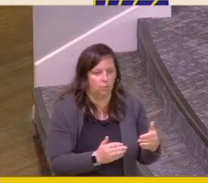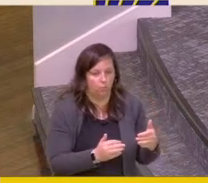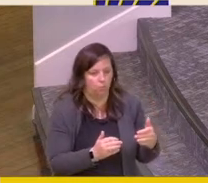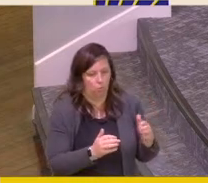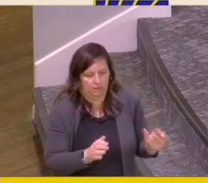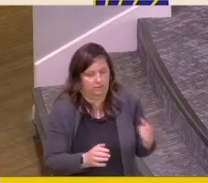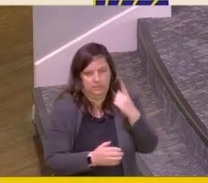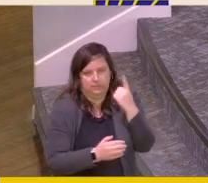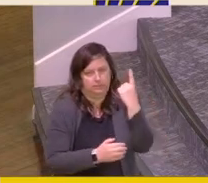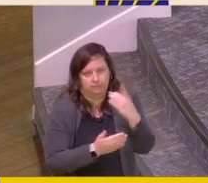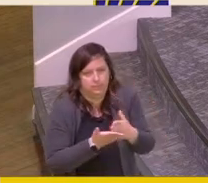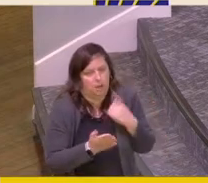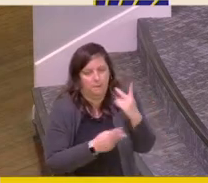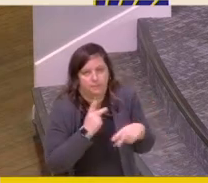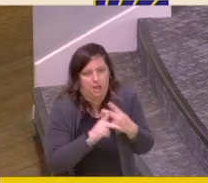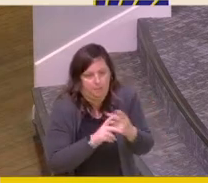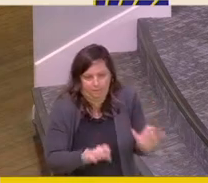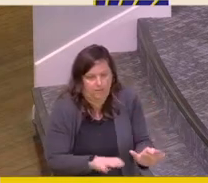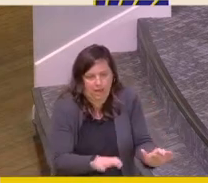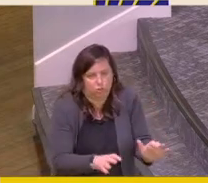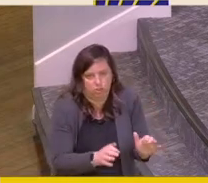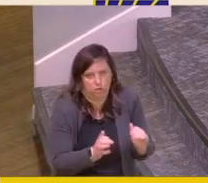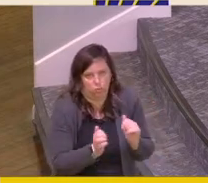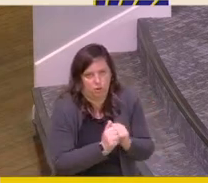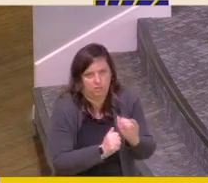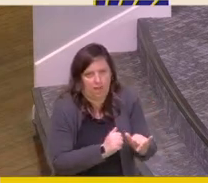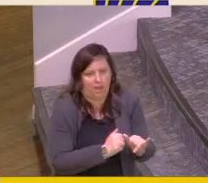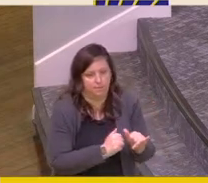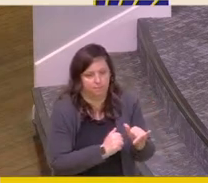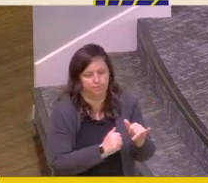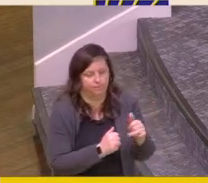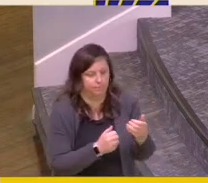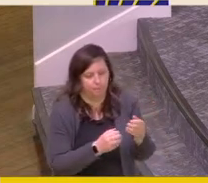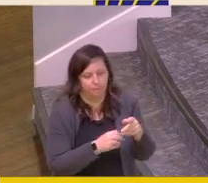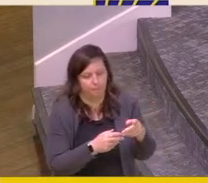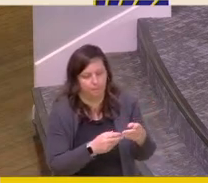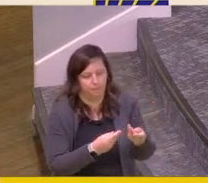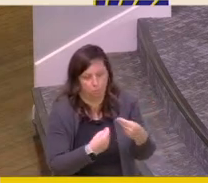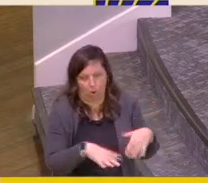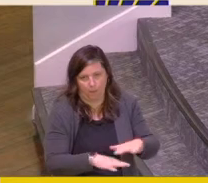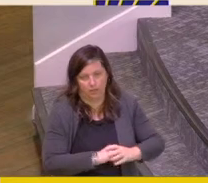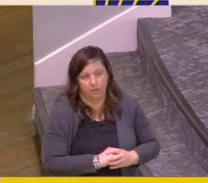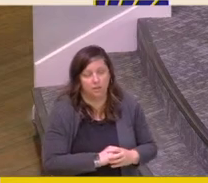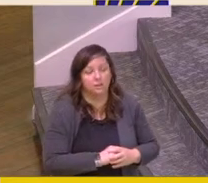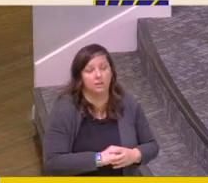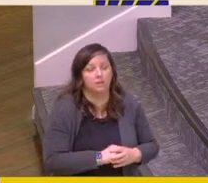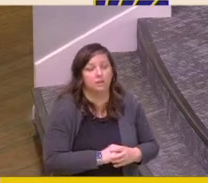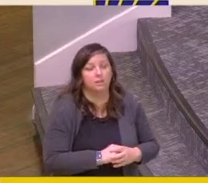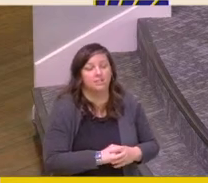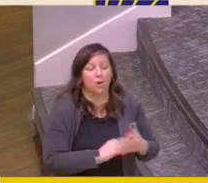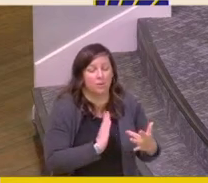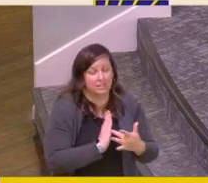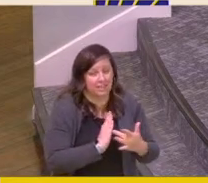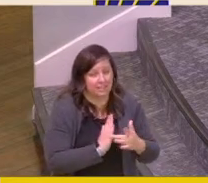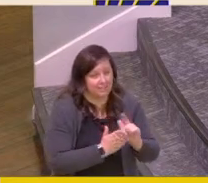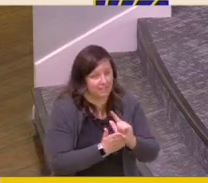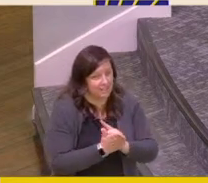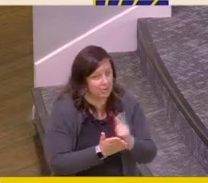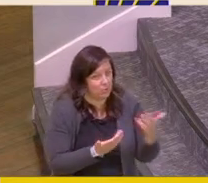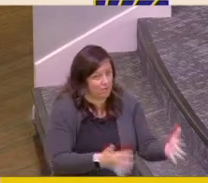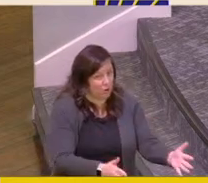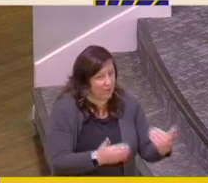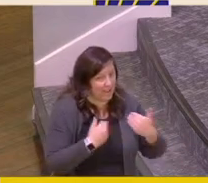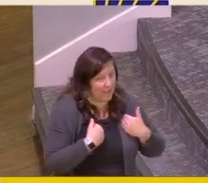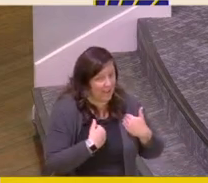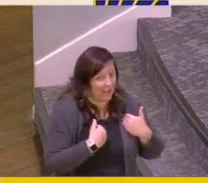how we got here, where we are, what vote is still out there, because technically, legally, we have already made a vote